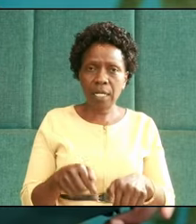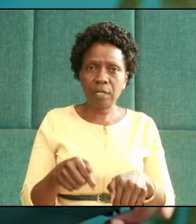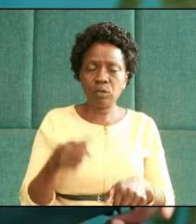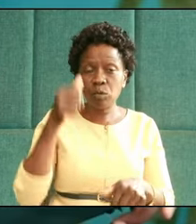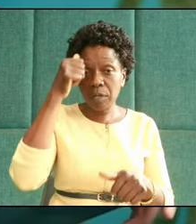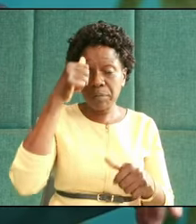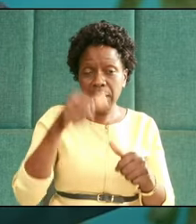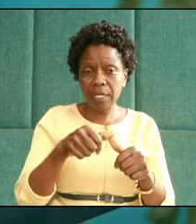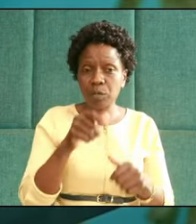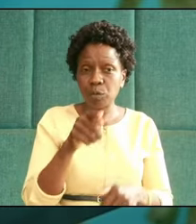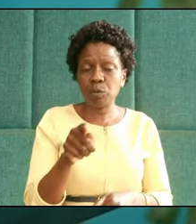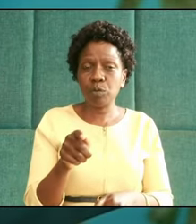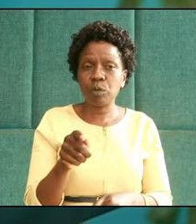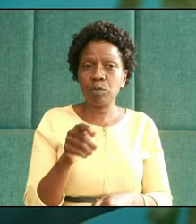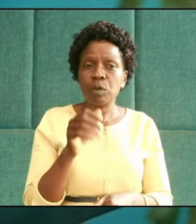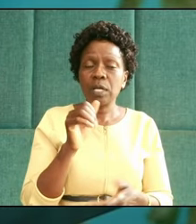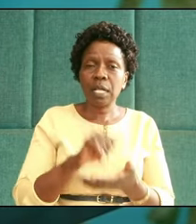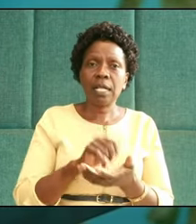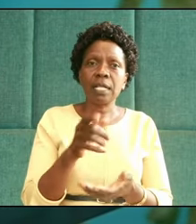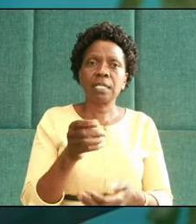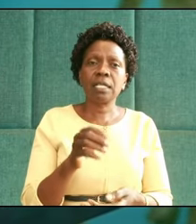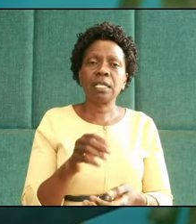is not how God put it.